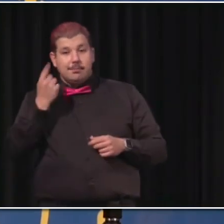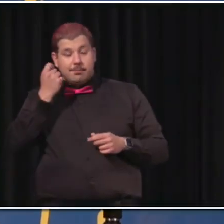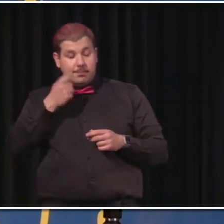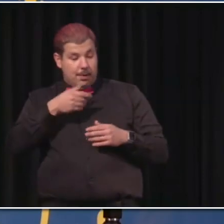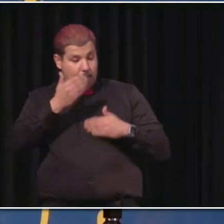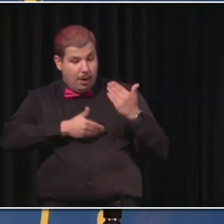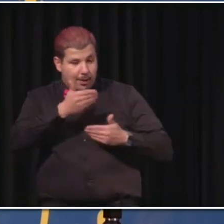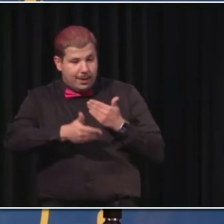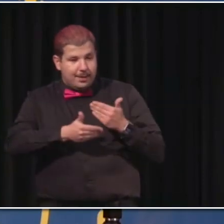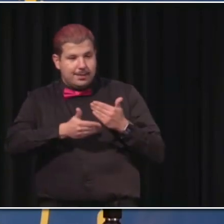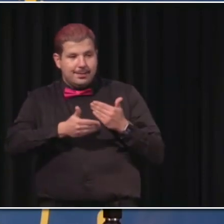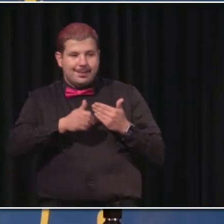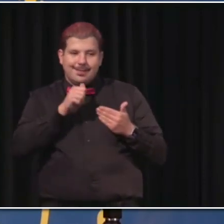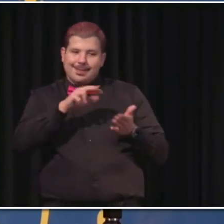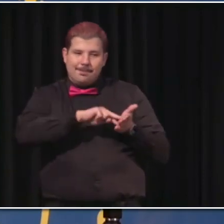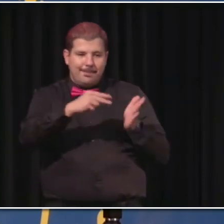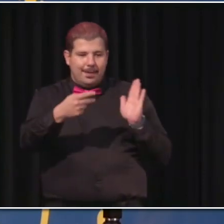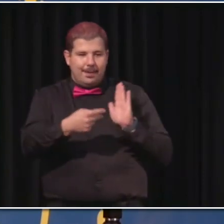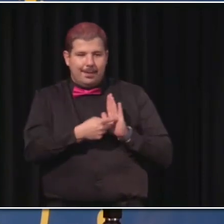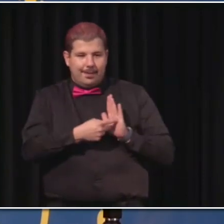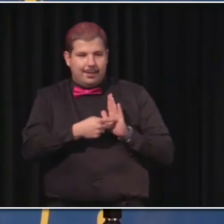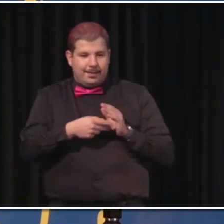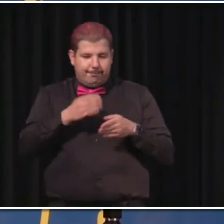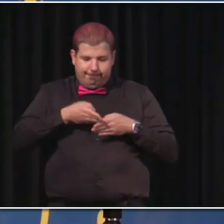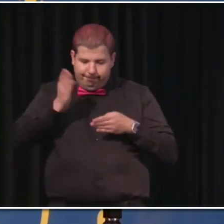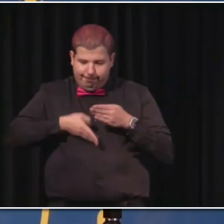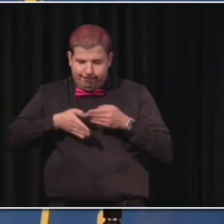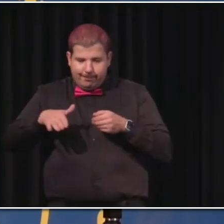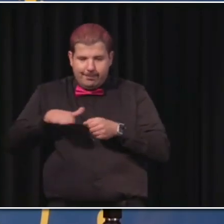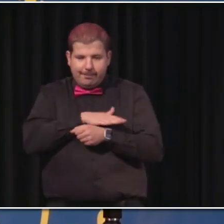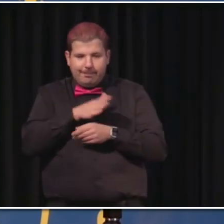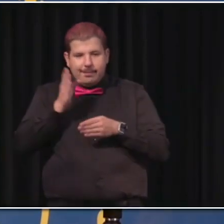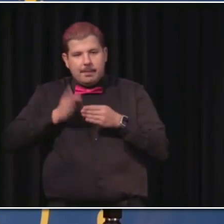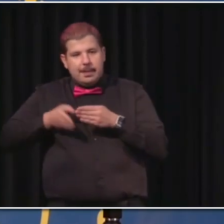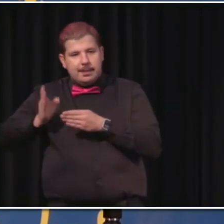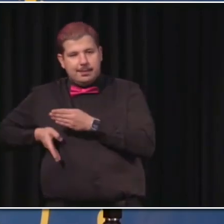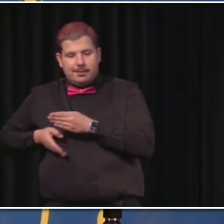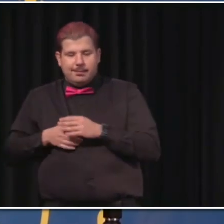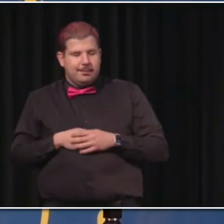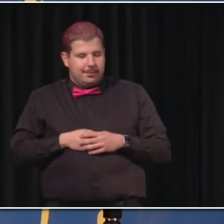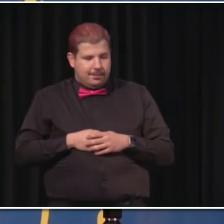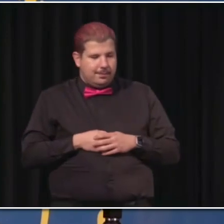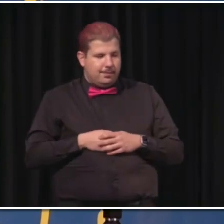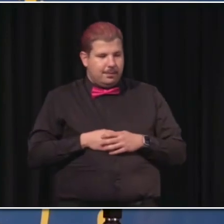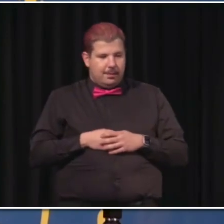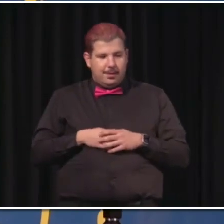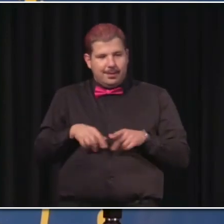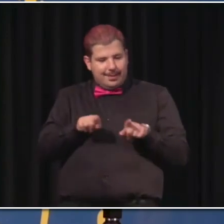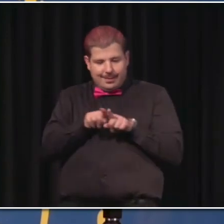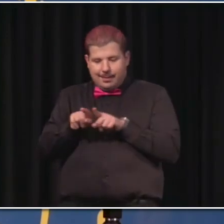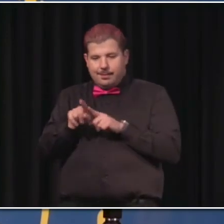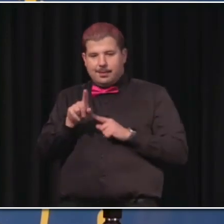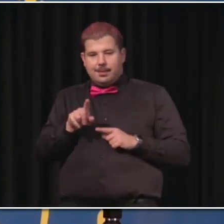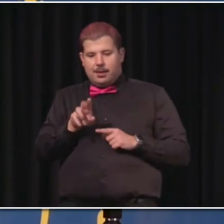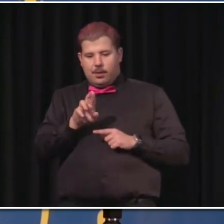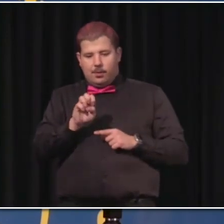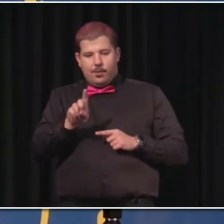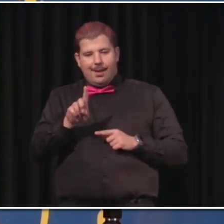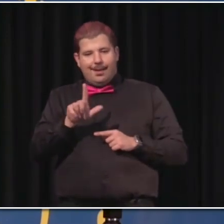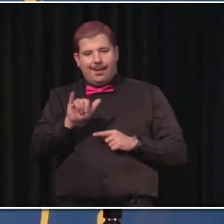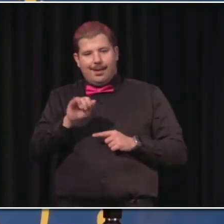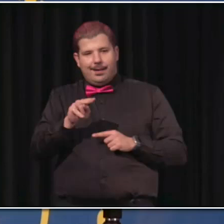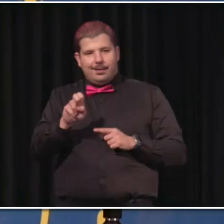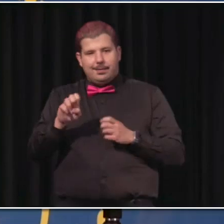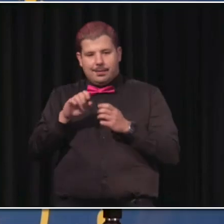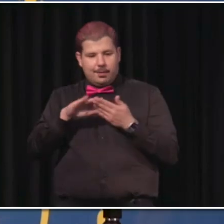progress does not mean completion. And just as San Diego's red line communities still bear the scars